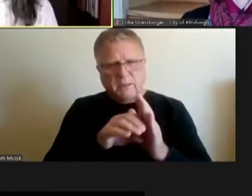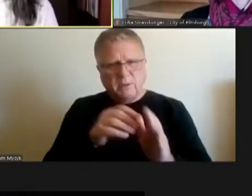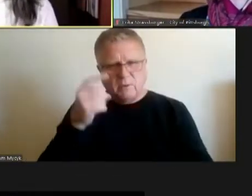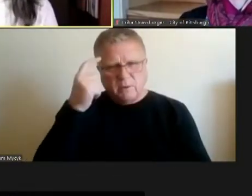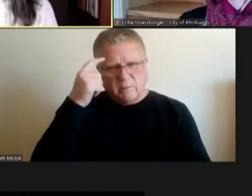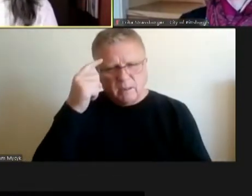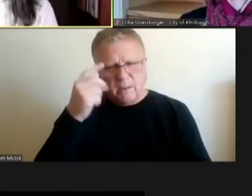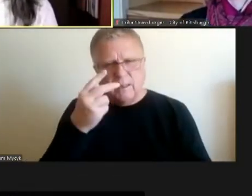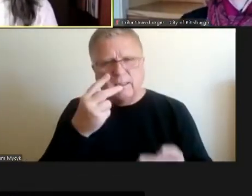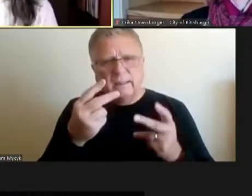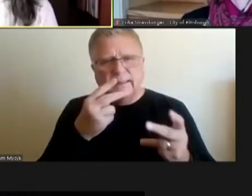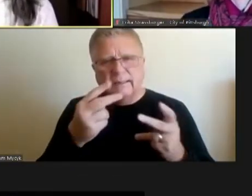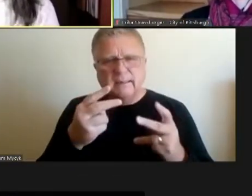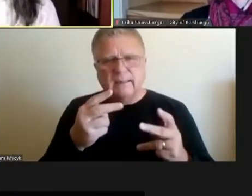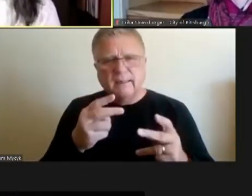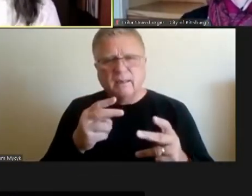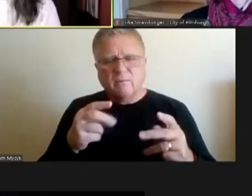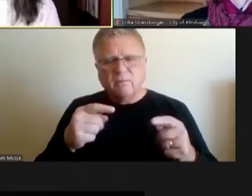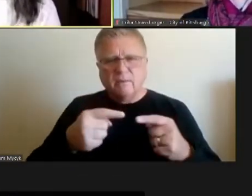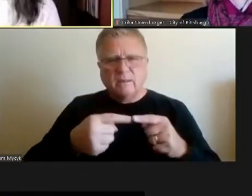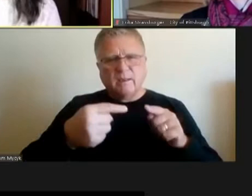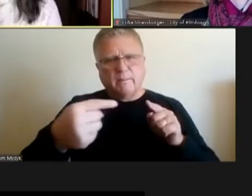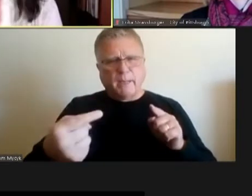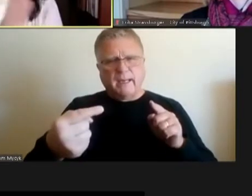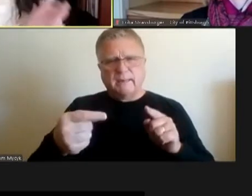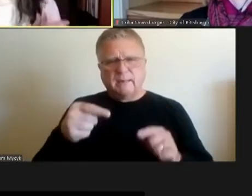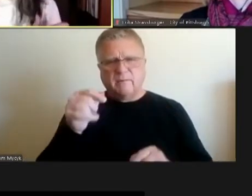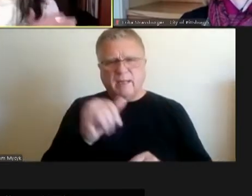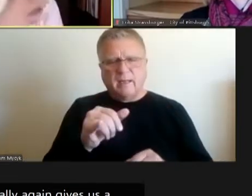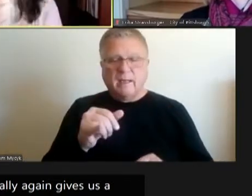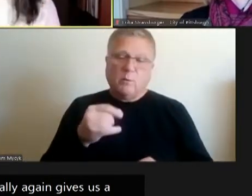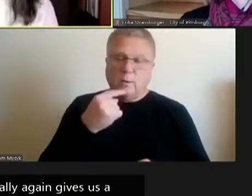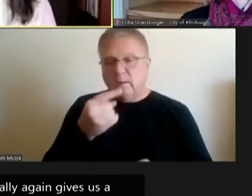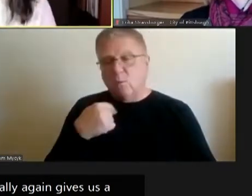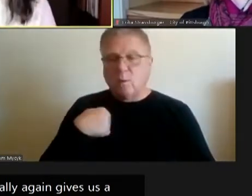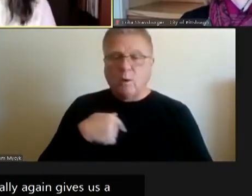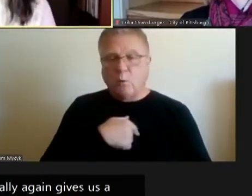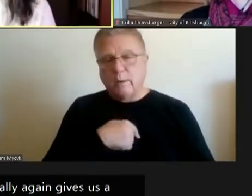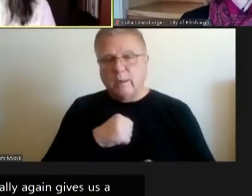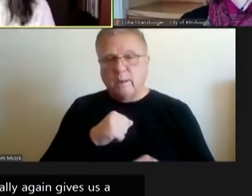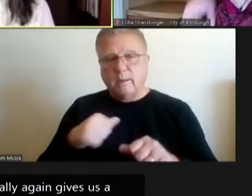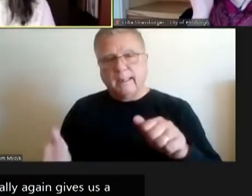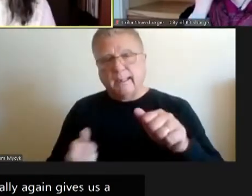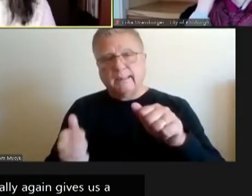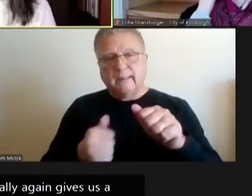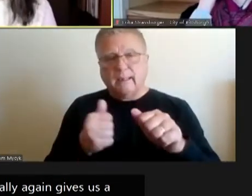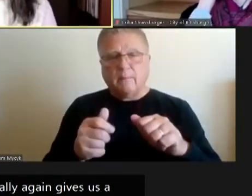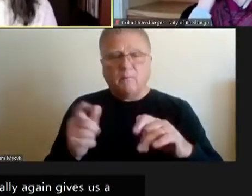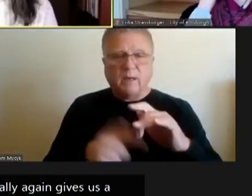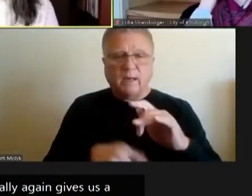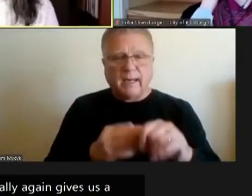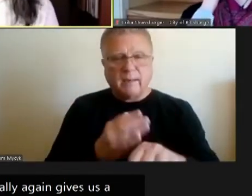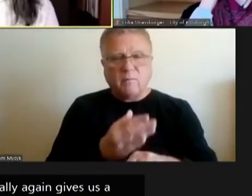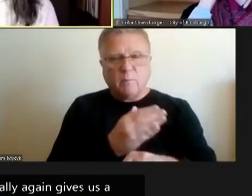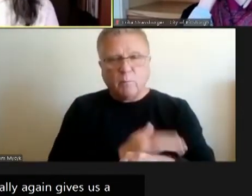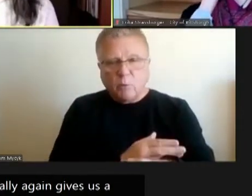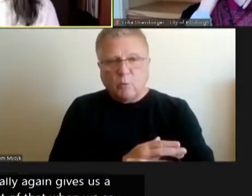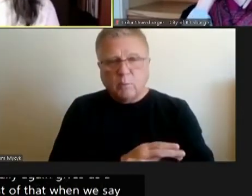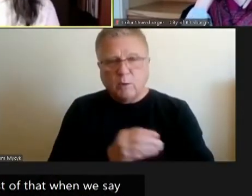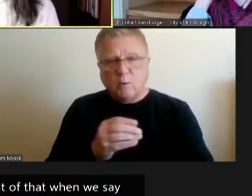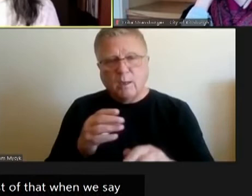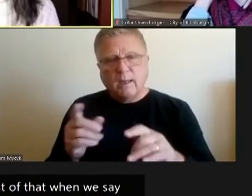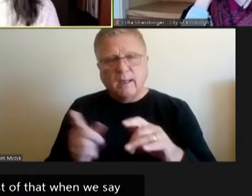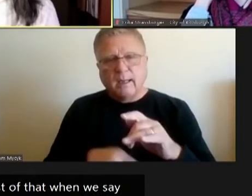of the contrast of that. When we say we're making up for lack of improvements and lack of maintenance and